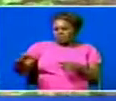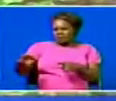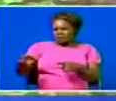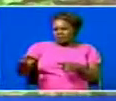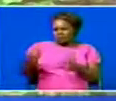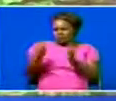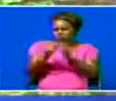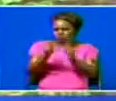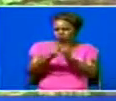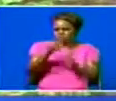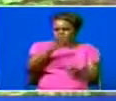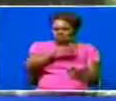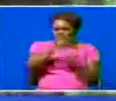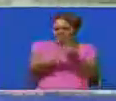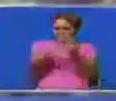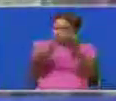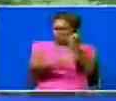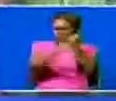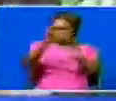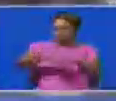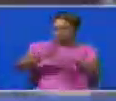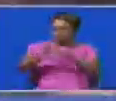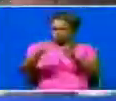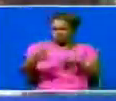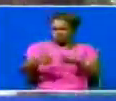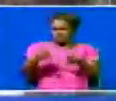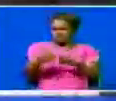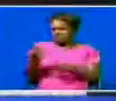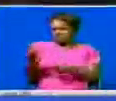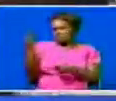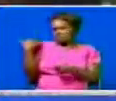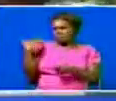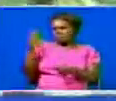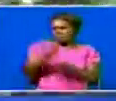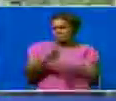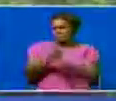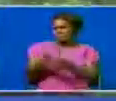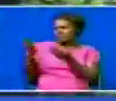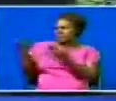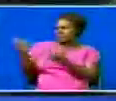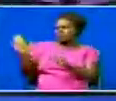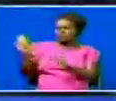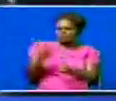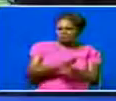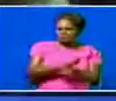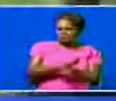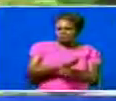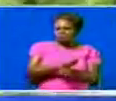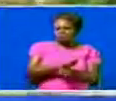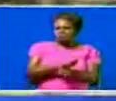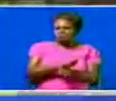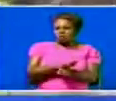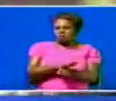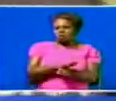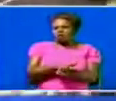Sasa returns haziku kuwa mzuri. A few years ago, many of these plates will have been filled with staples such as